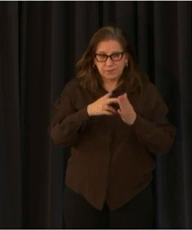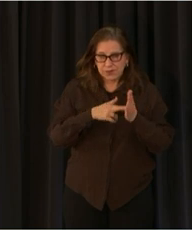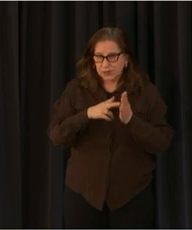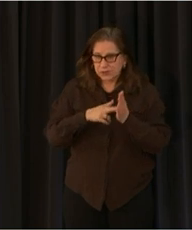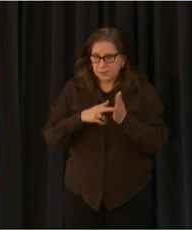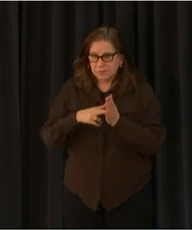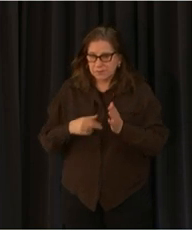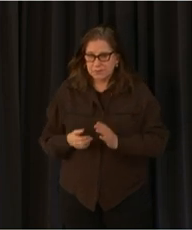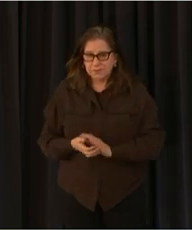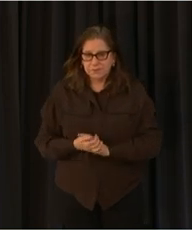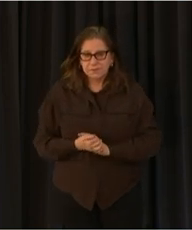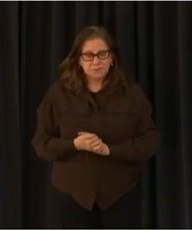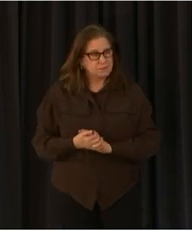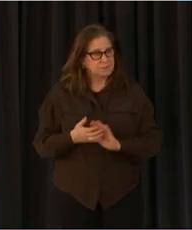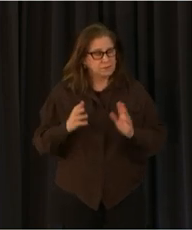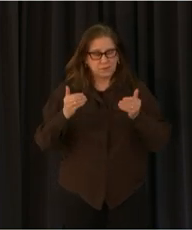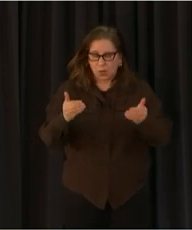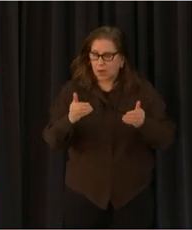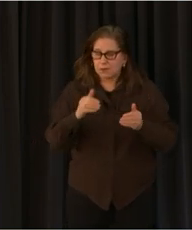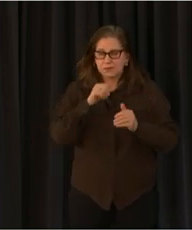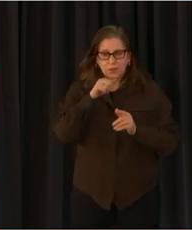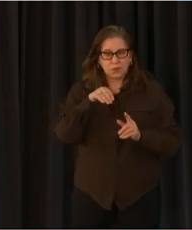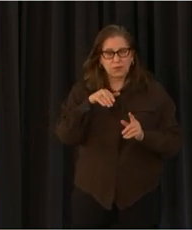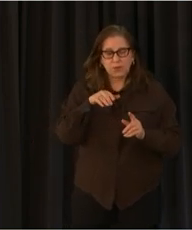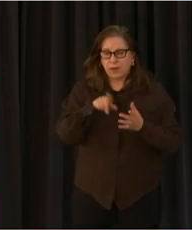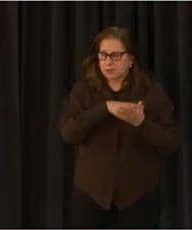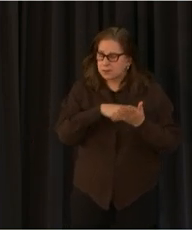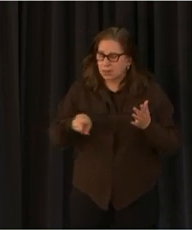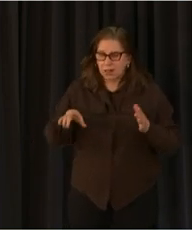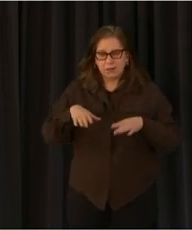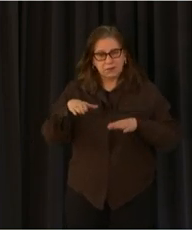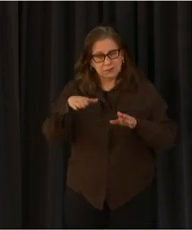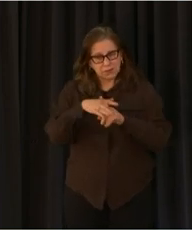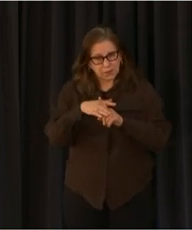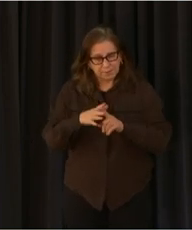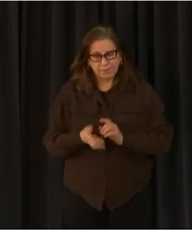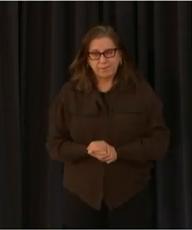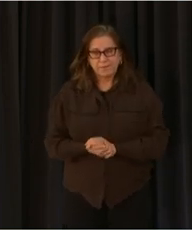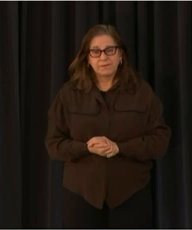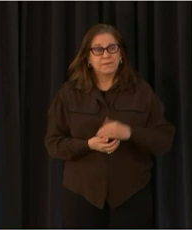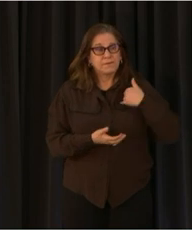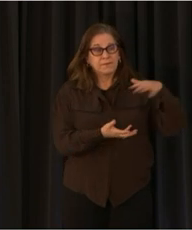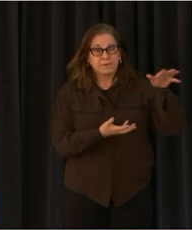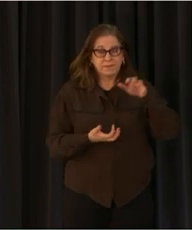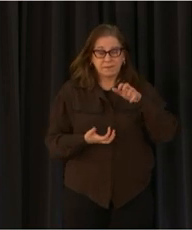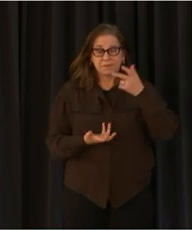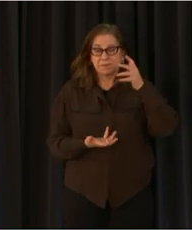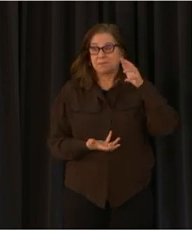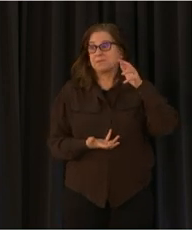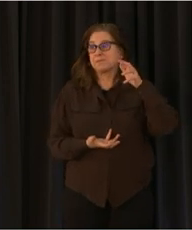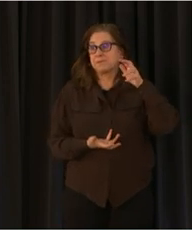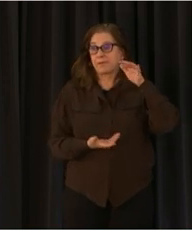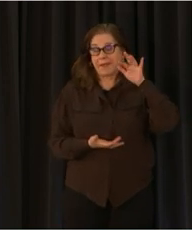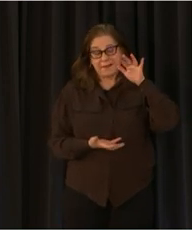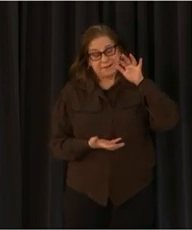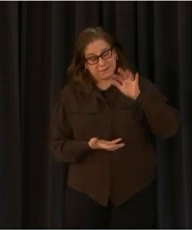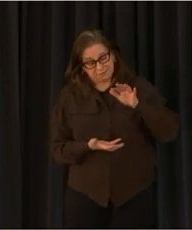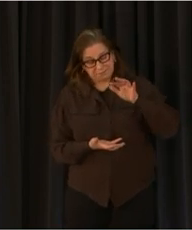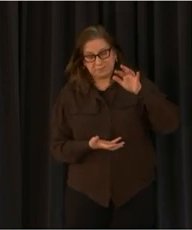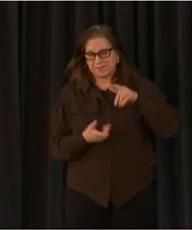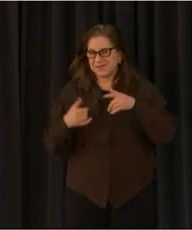appointment through Mayor.dc.gov was impacted by our lack of receipt of